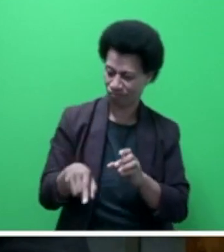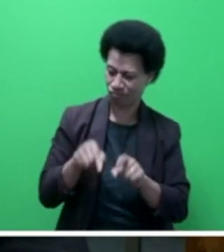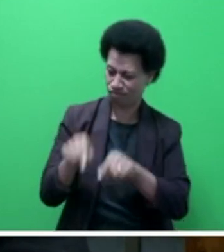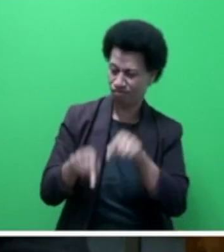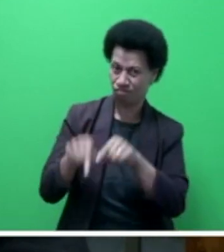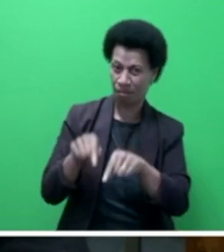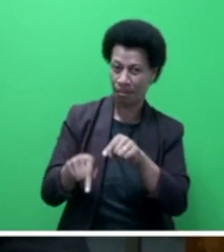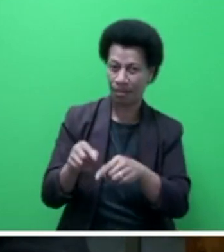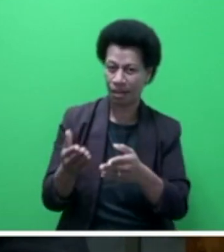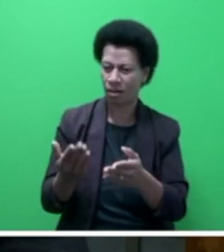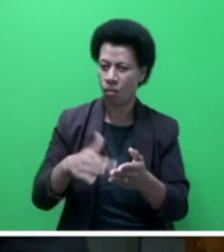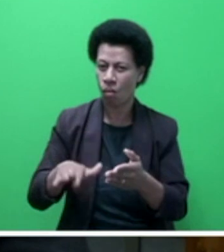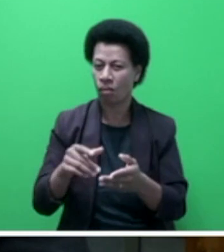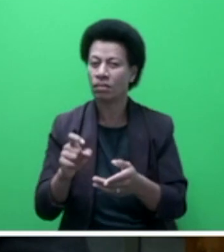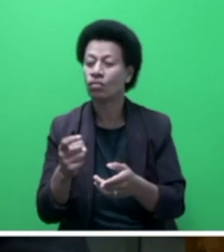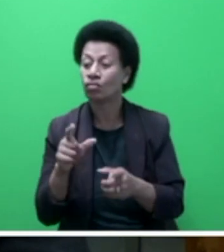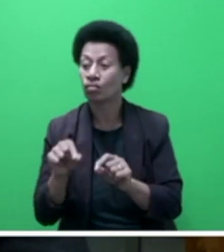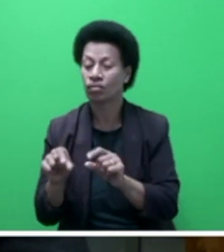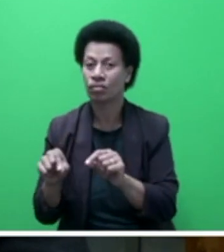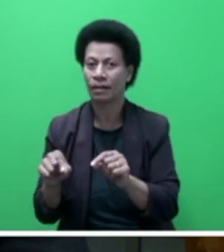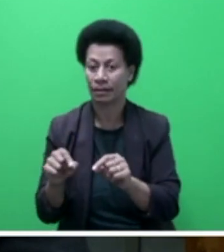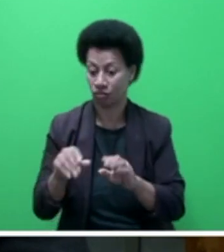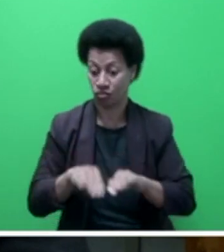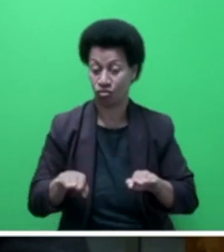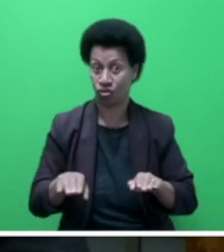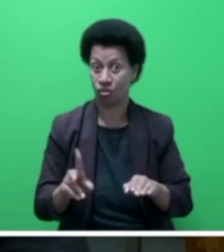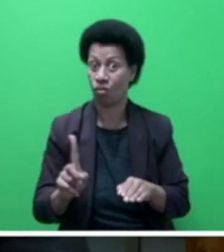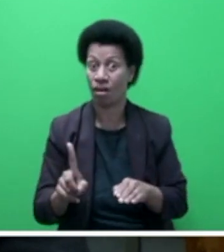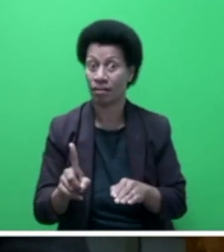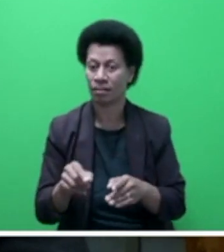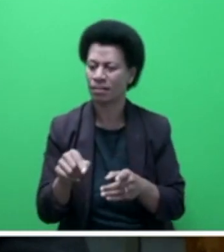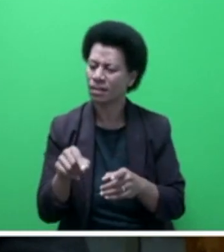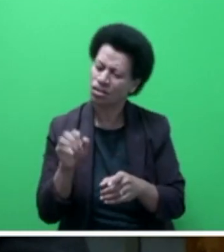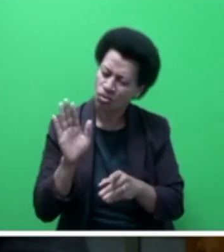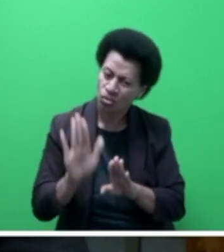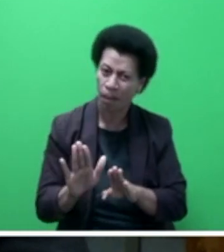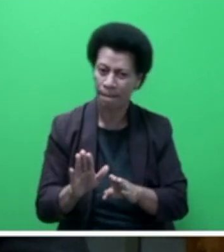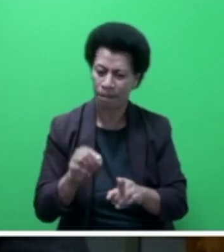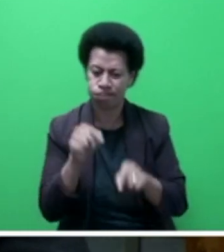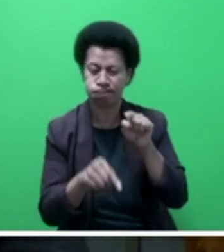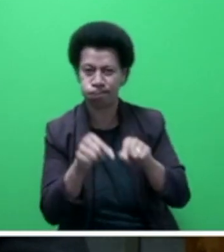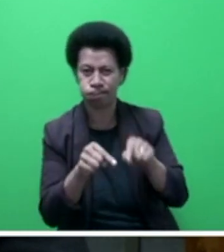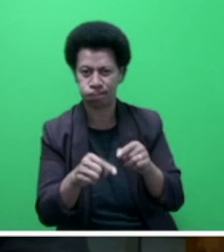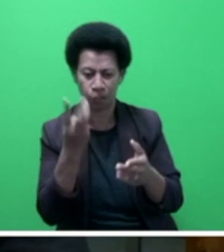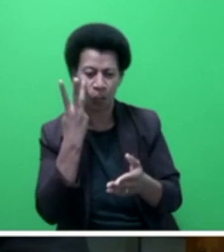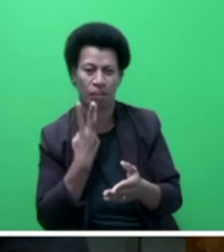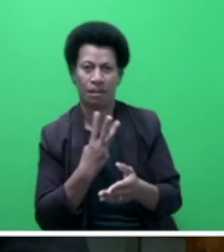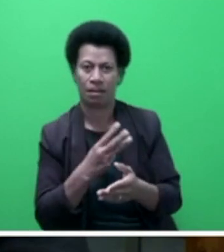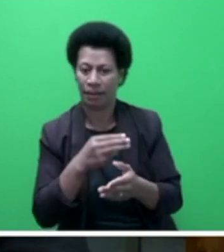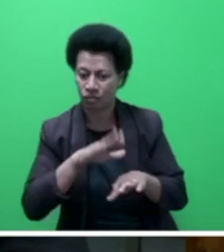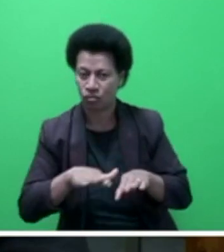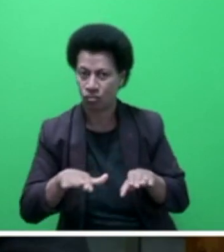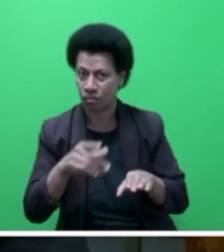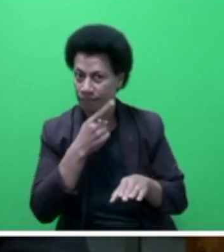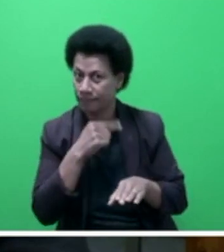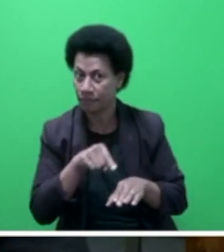that upholds it, to raise children with good values, to stop blaming victims, to break the silence, we will make the change. We